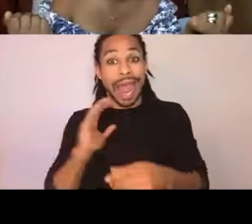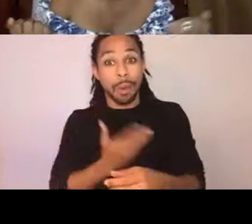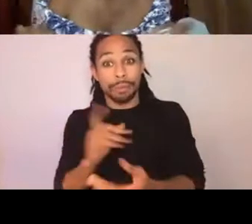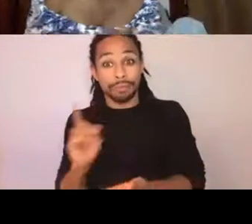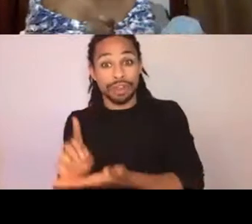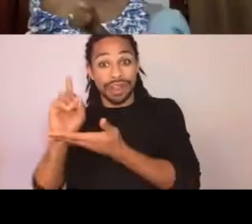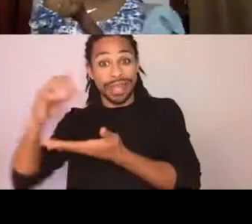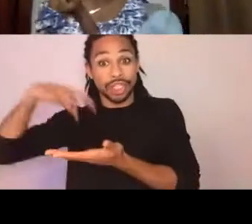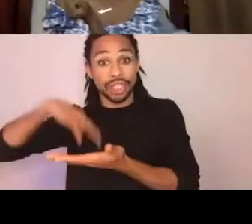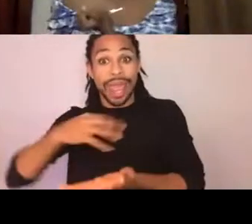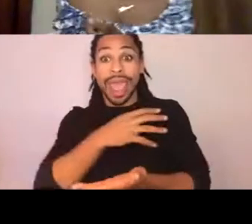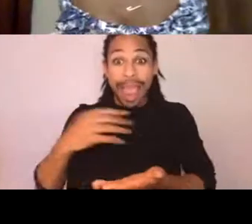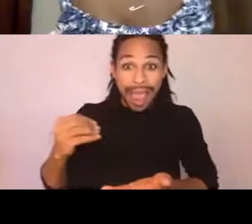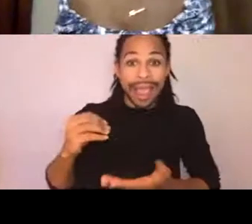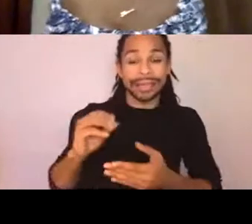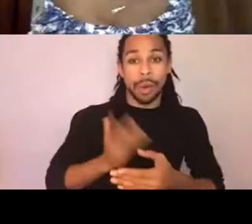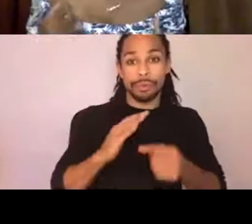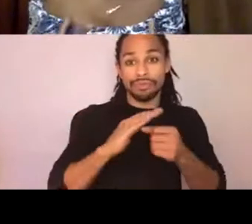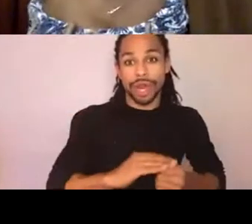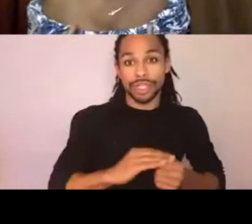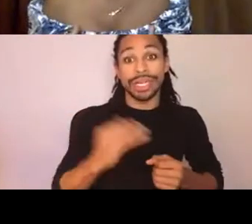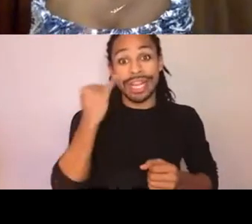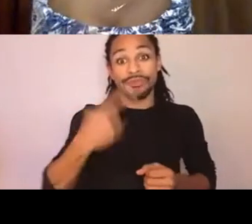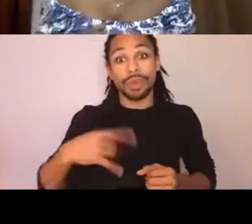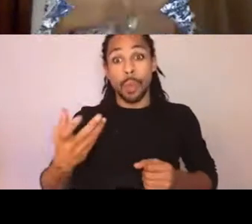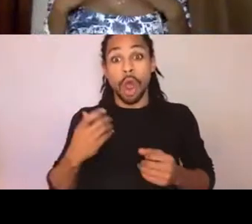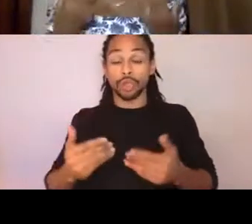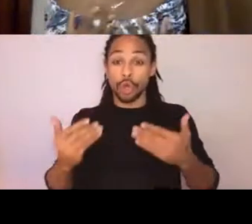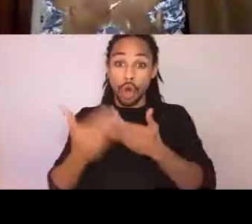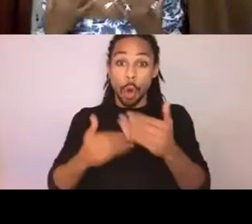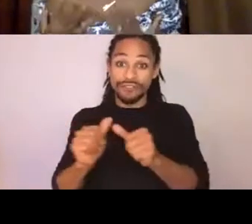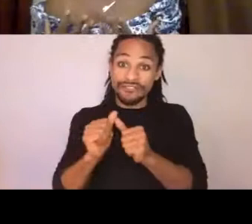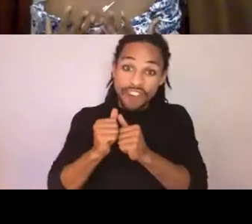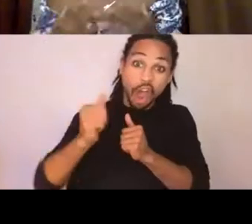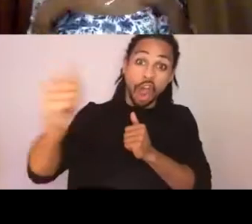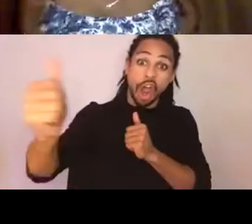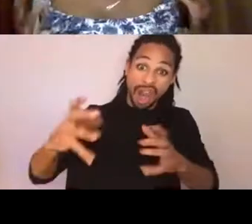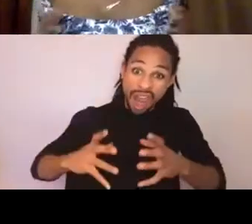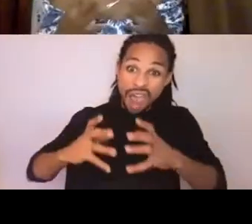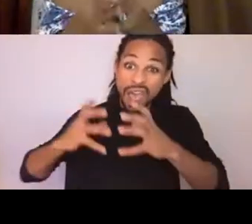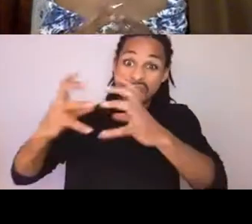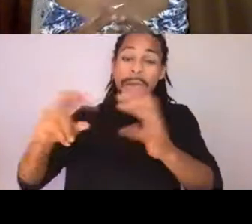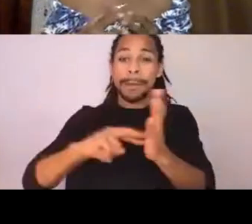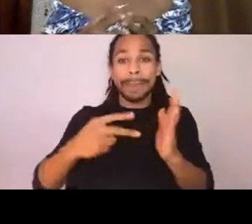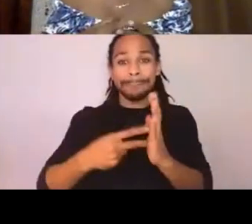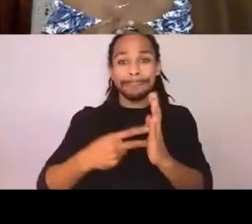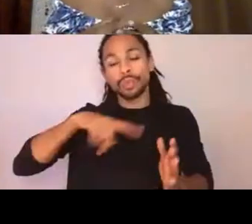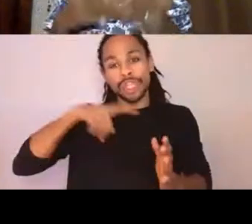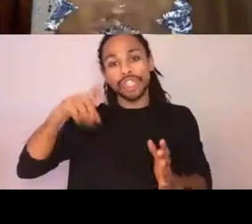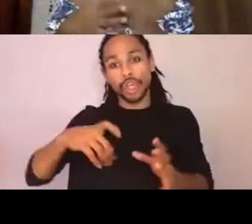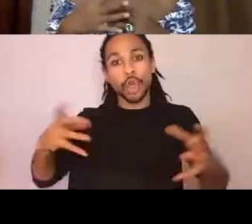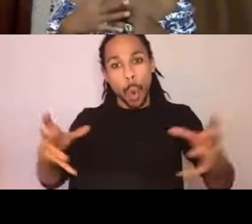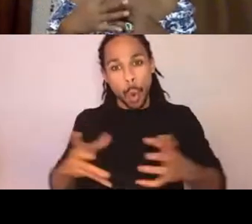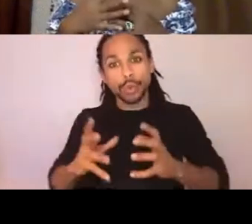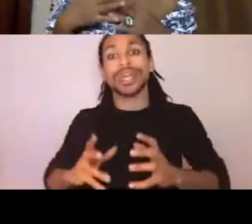oppression. And if we want to go far, there is a value of going together. And I